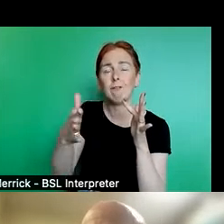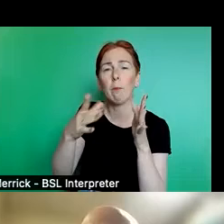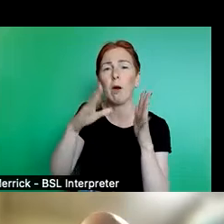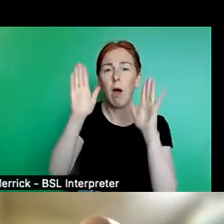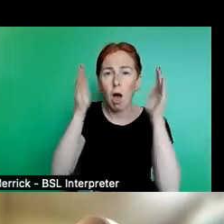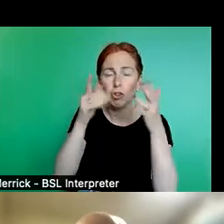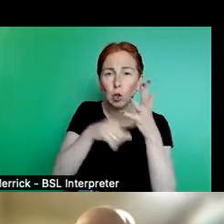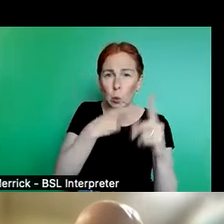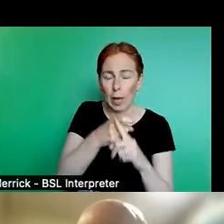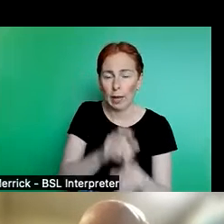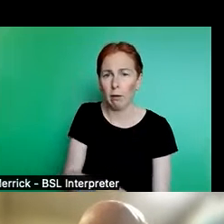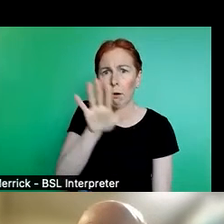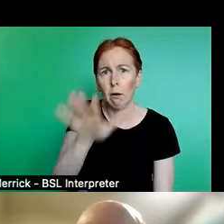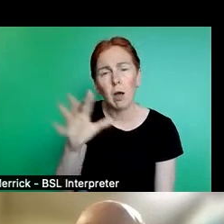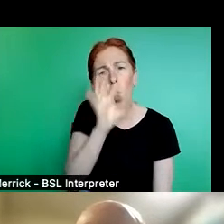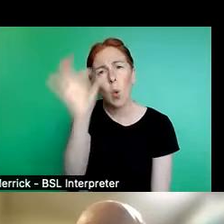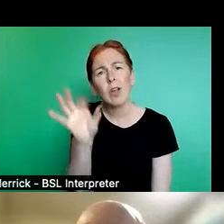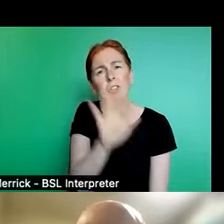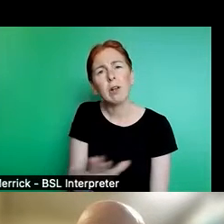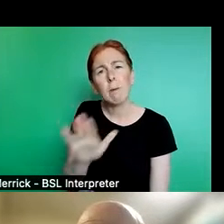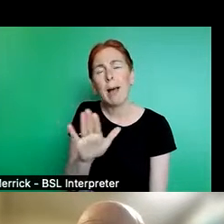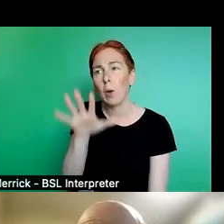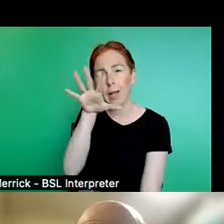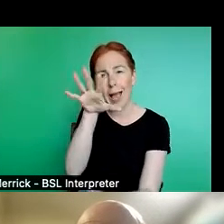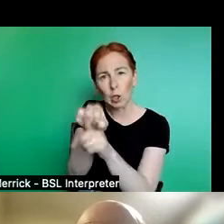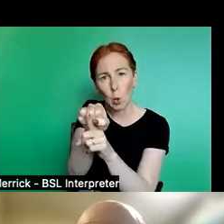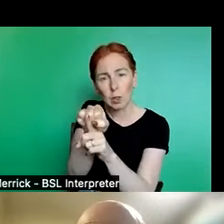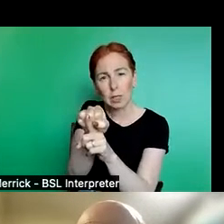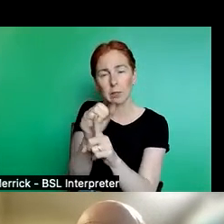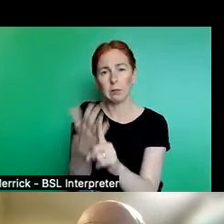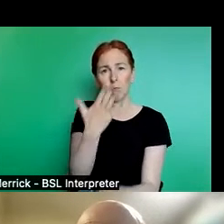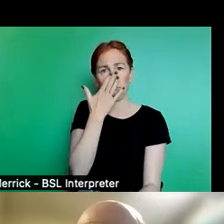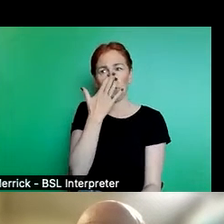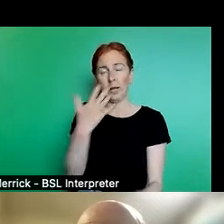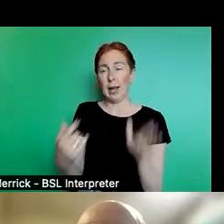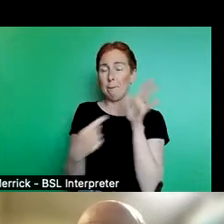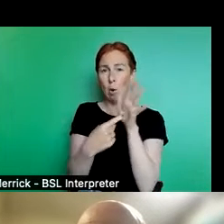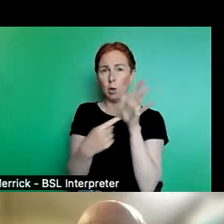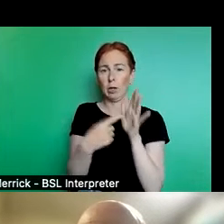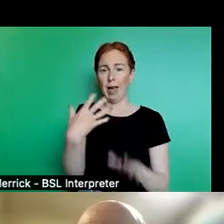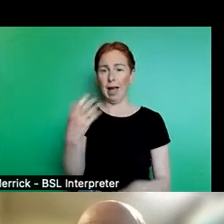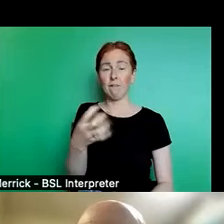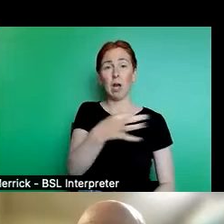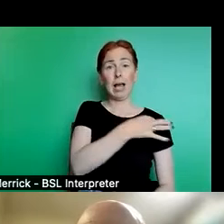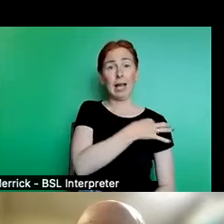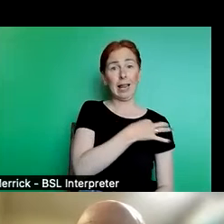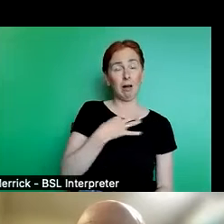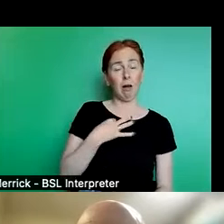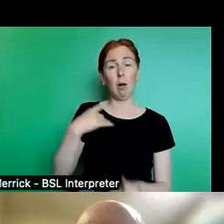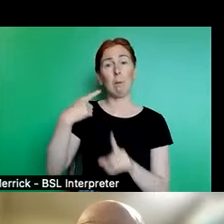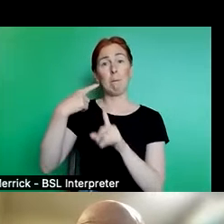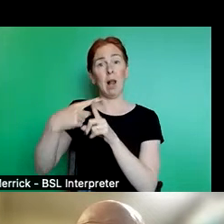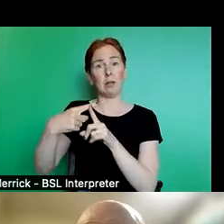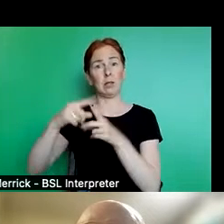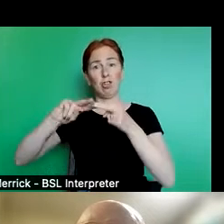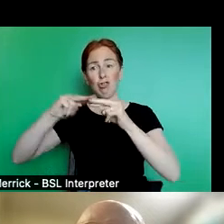You sounds like it's very important to have both the clinical and the genetic diagnosis. If we have families where perhaps they seem stuck in the system and